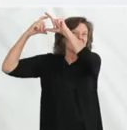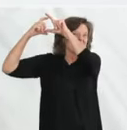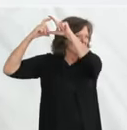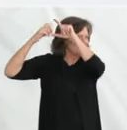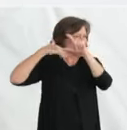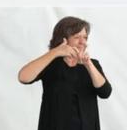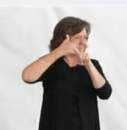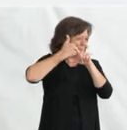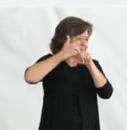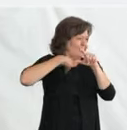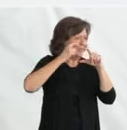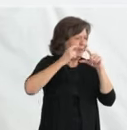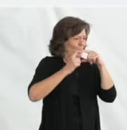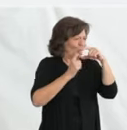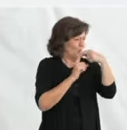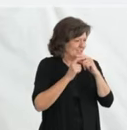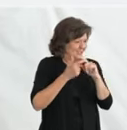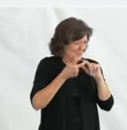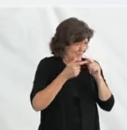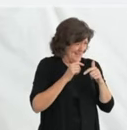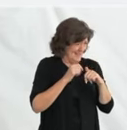the blob.